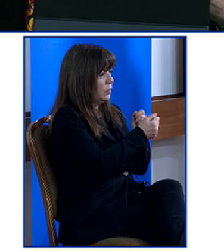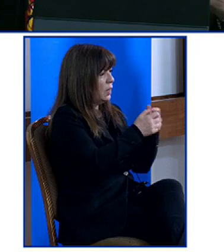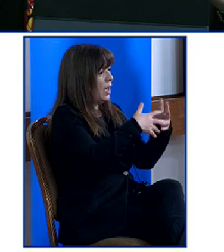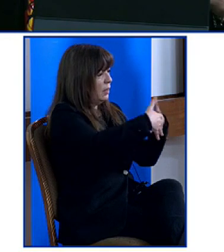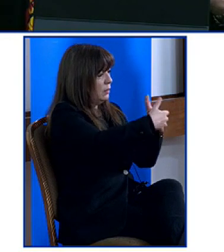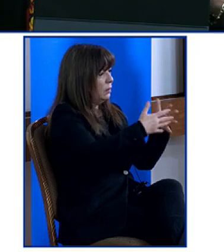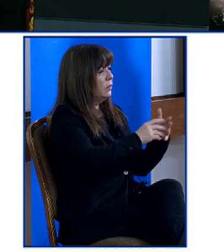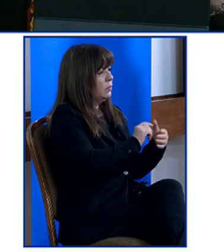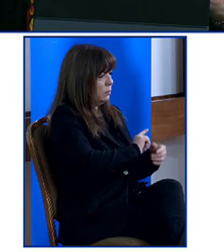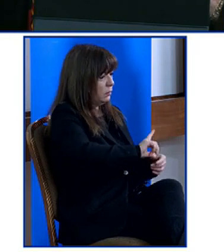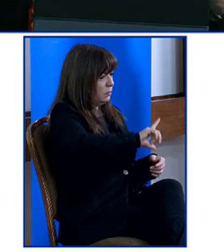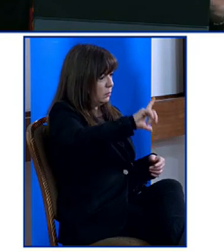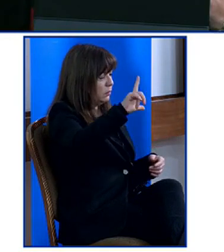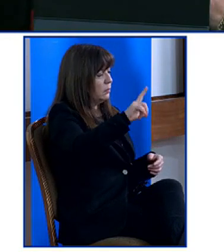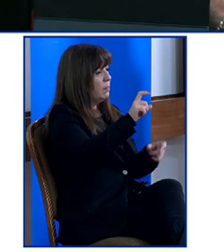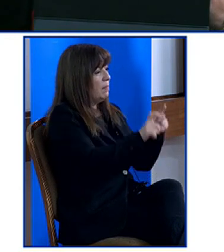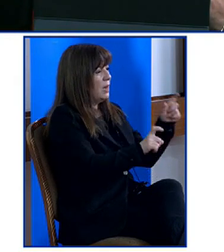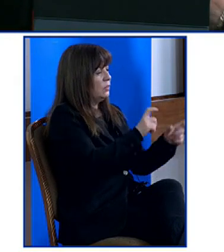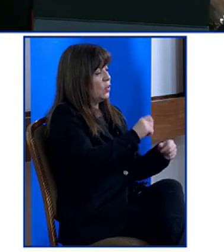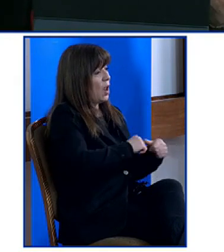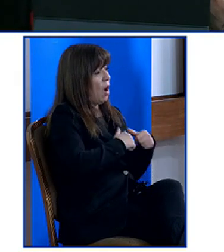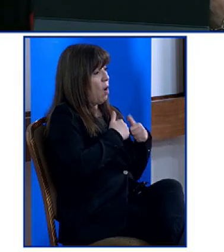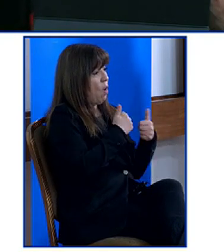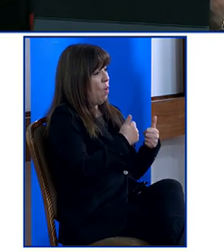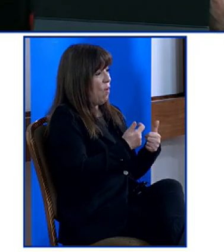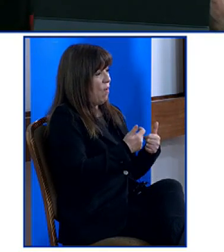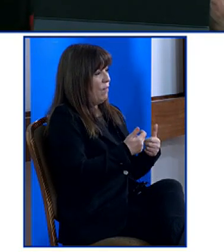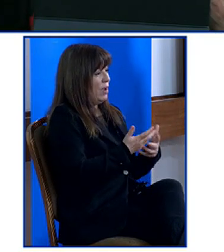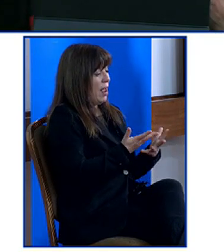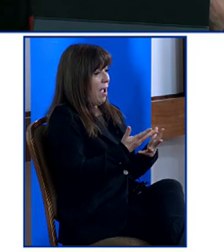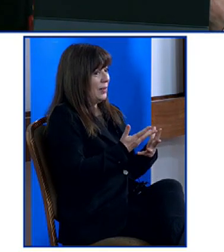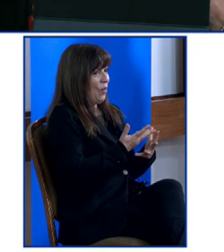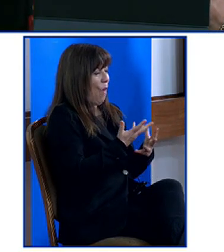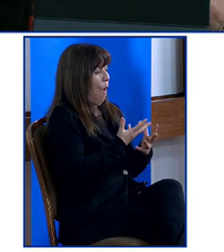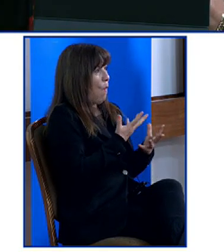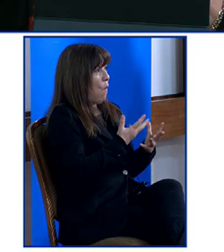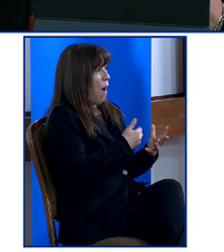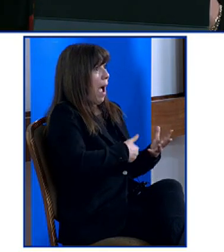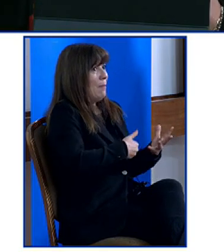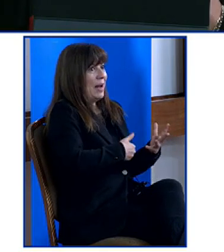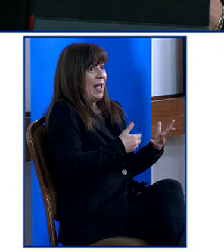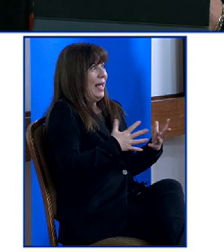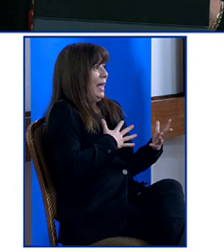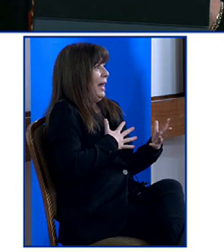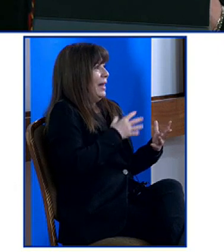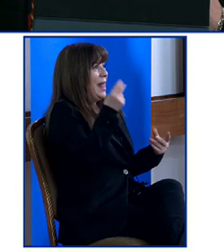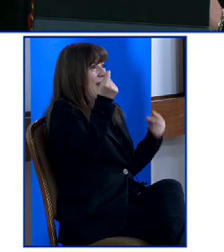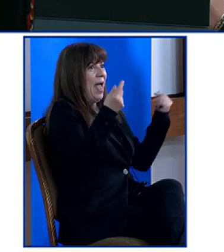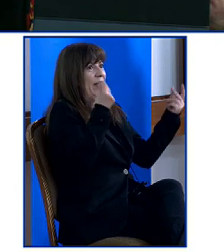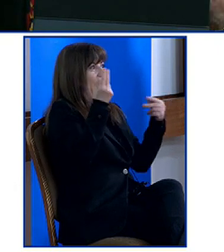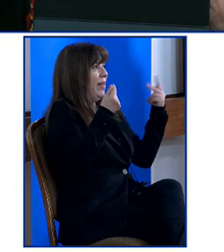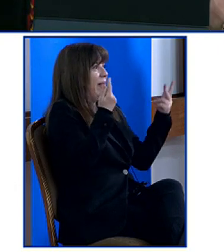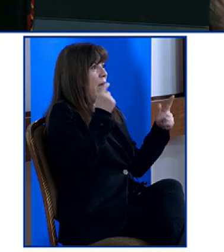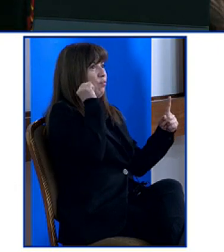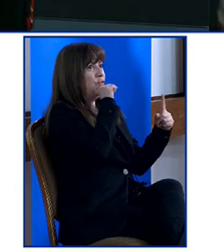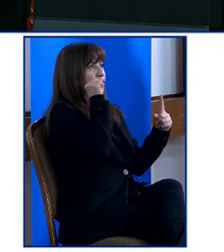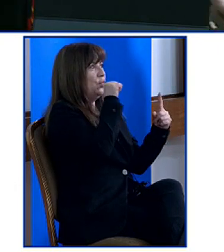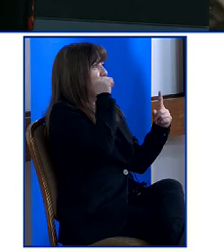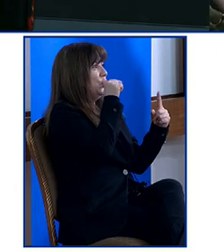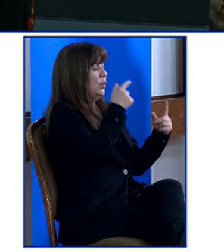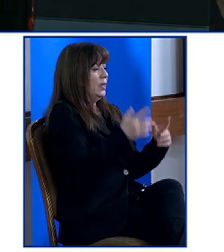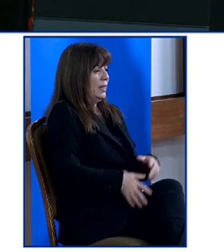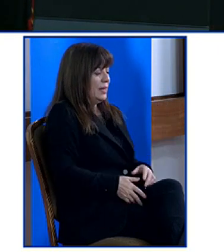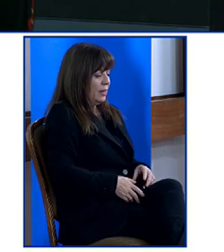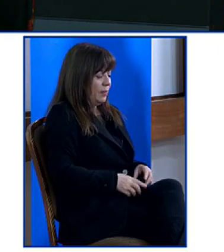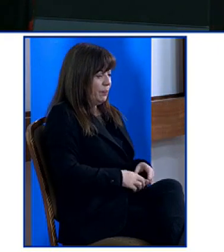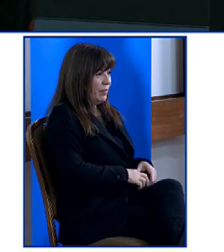hungry, exciting, energetic companies are coming up with ideas, and they just need an opportunity to try them out and test